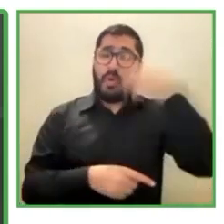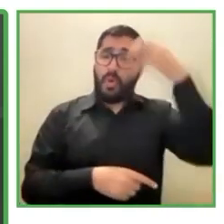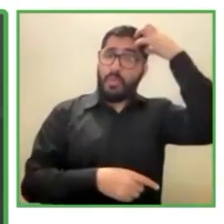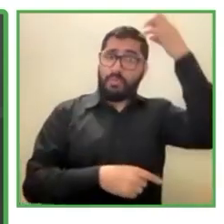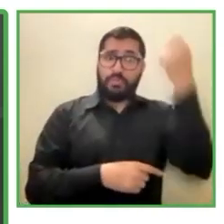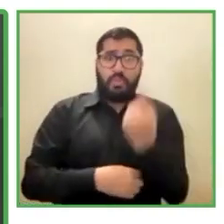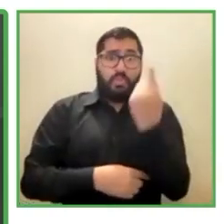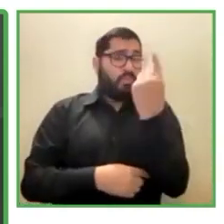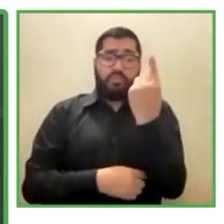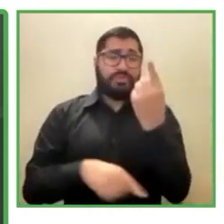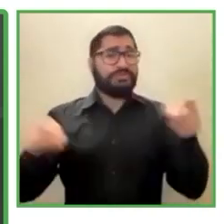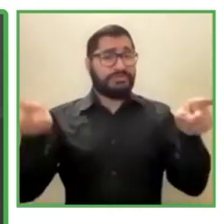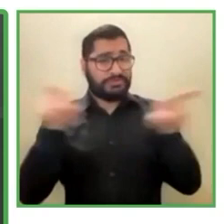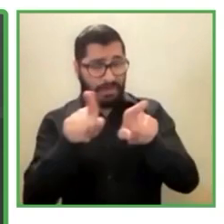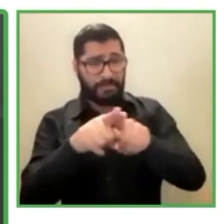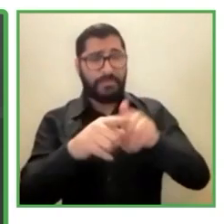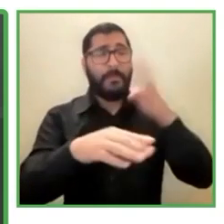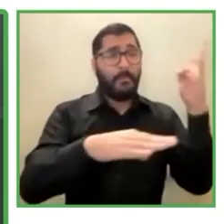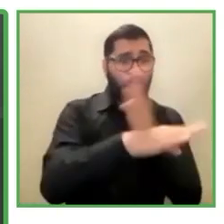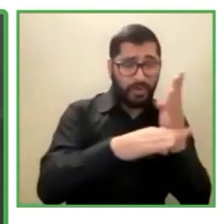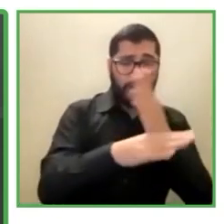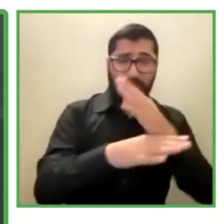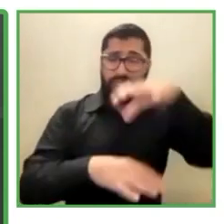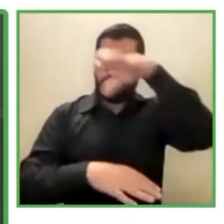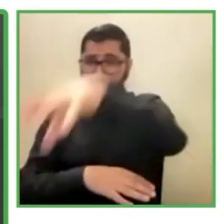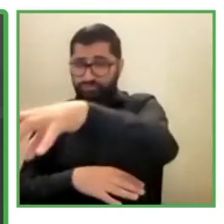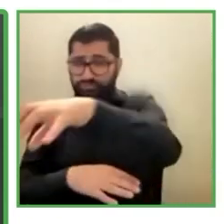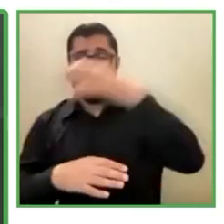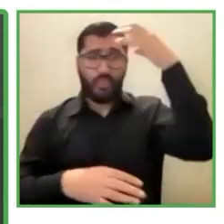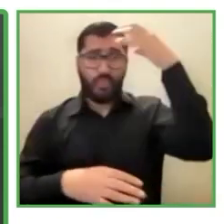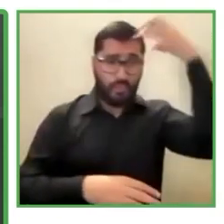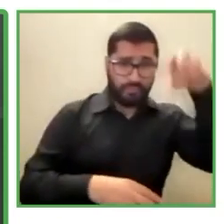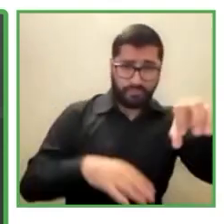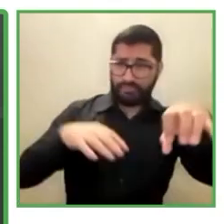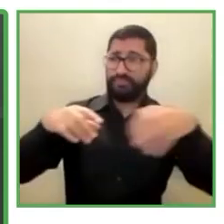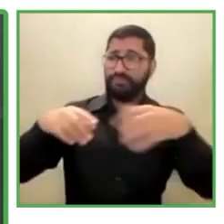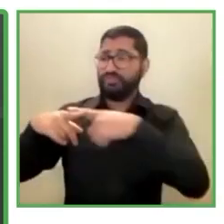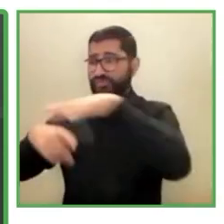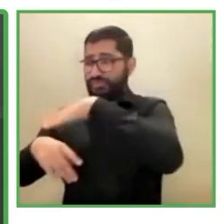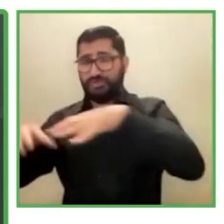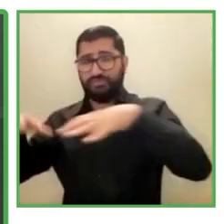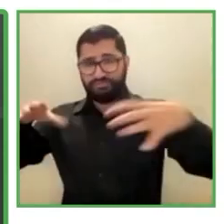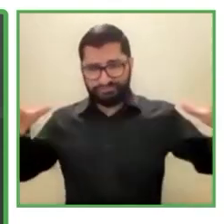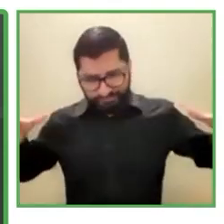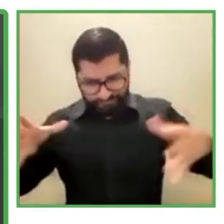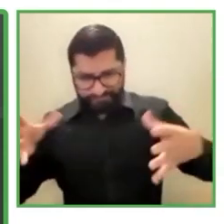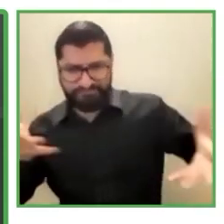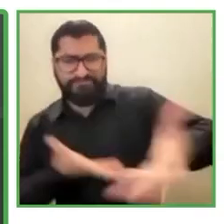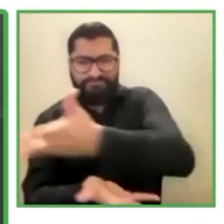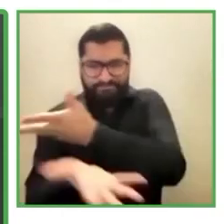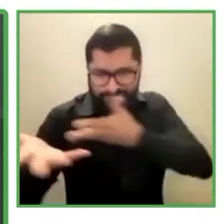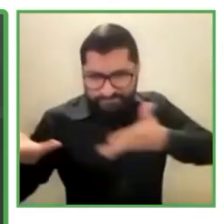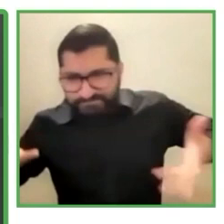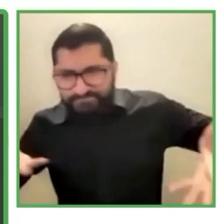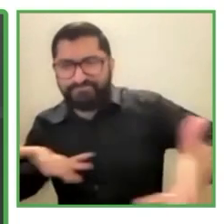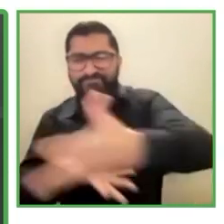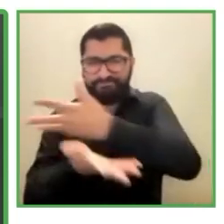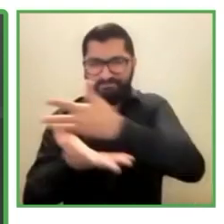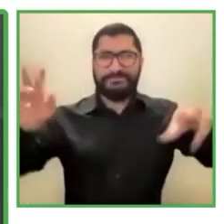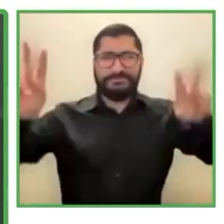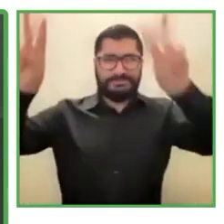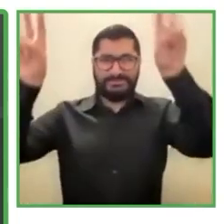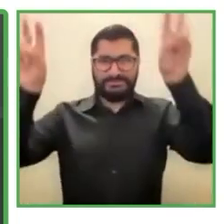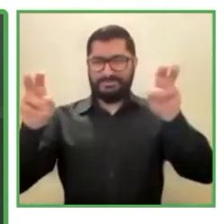the governments, but from the companies and the union workers, the workers' union. So this has